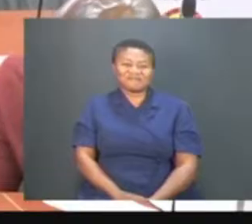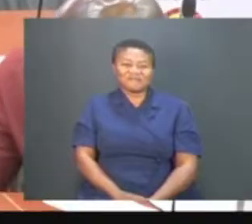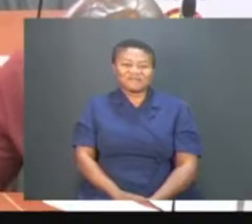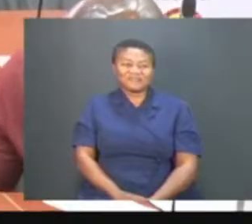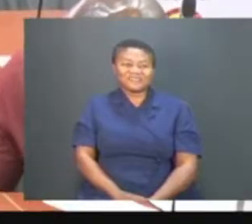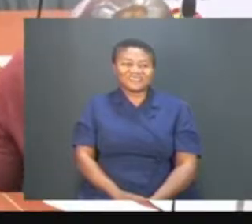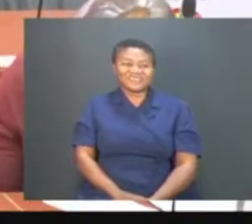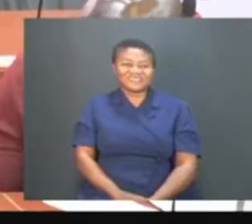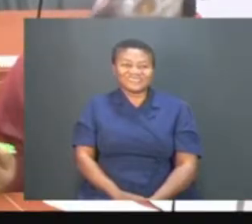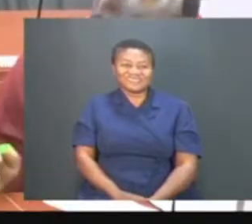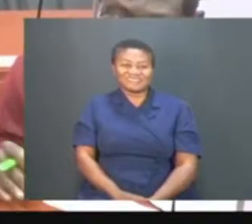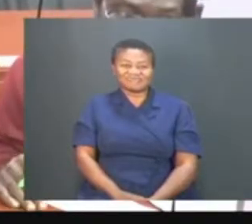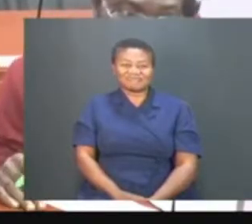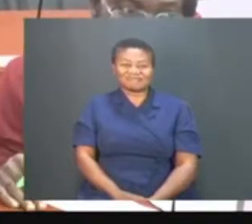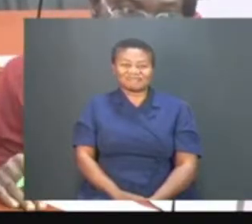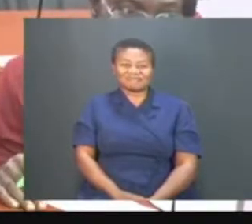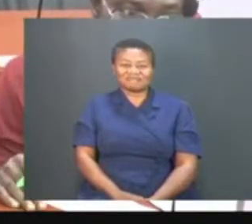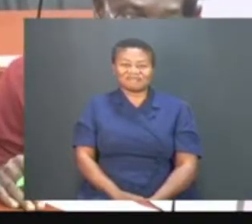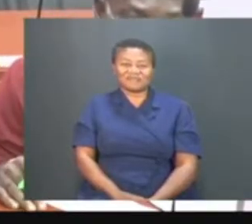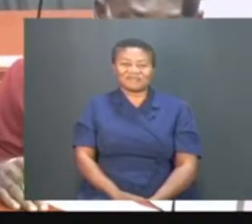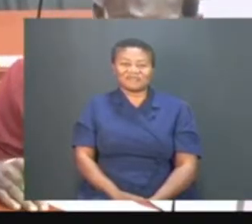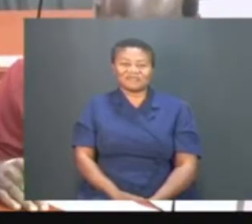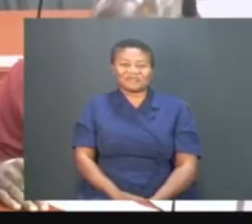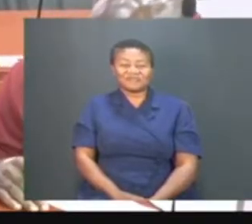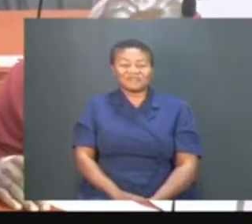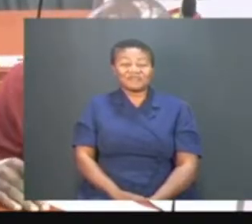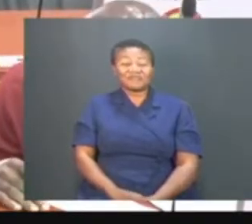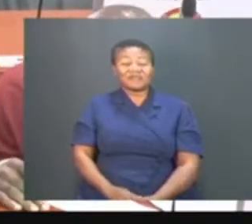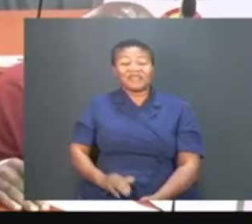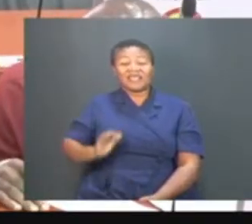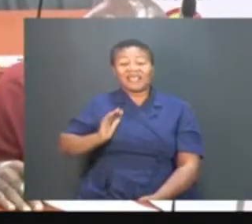Mr. Speaker, our